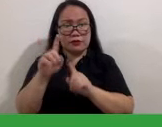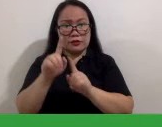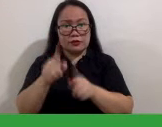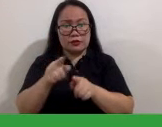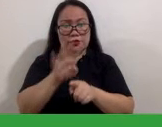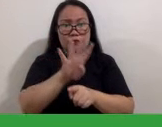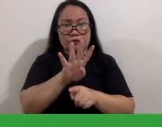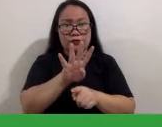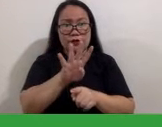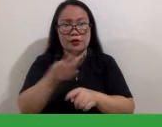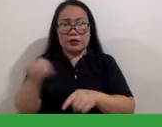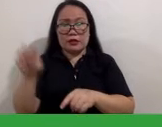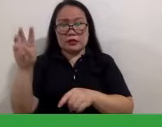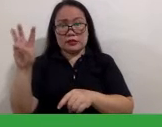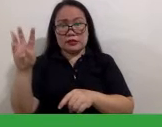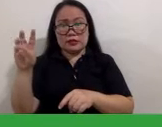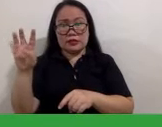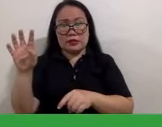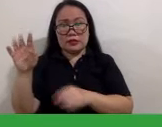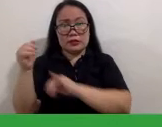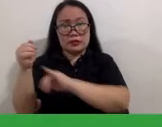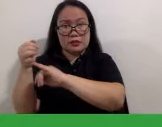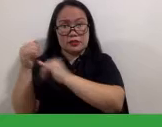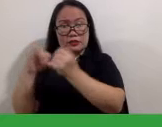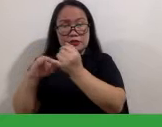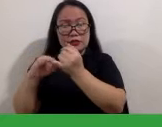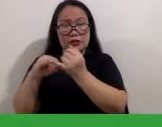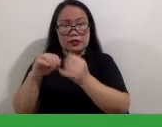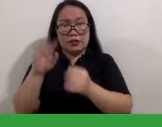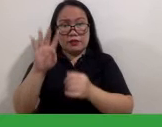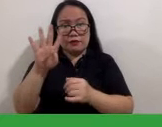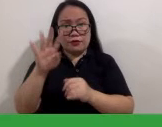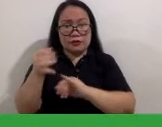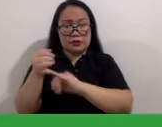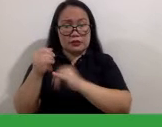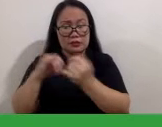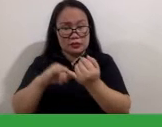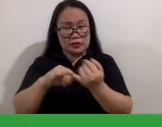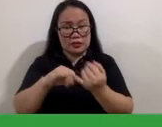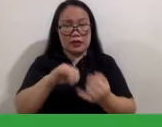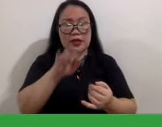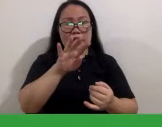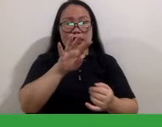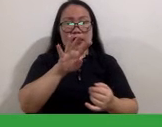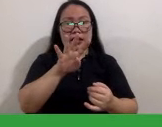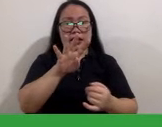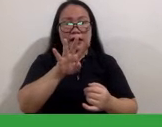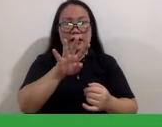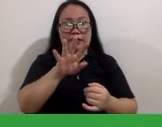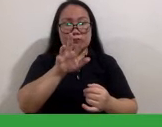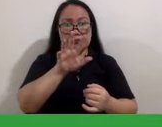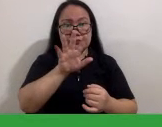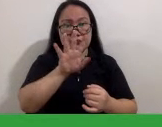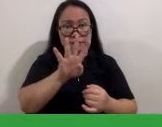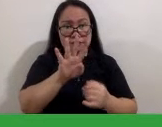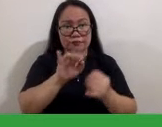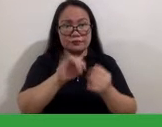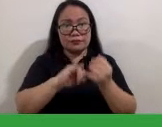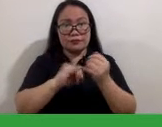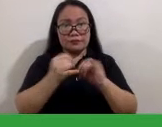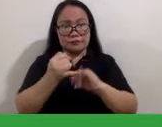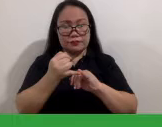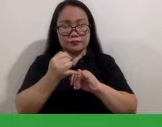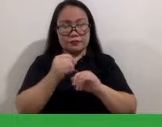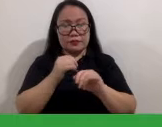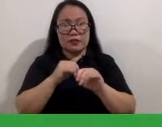4 is an integer. Okay, so pagpalitin natin sila, 4 divided by 16, that